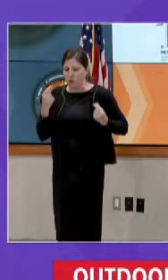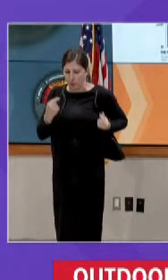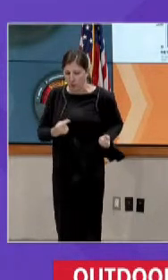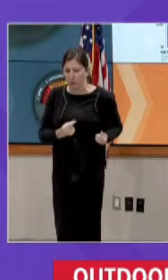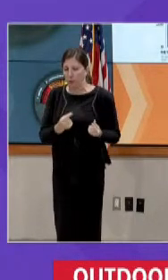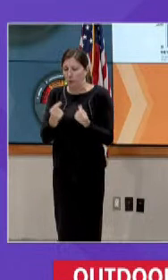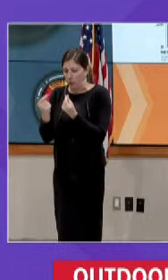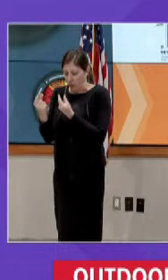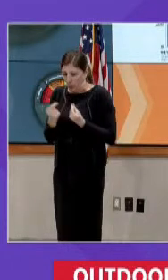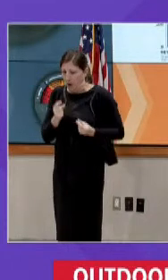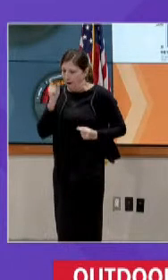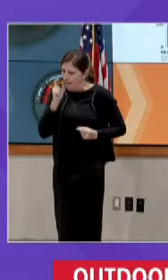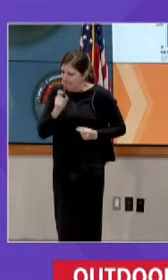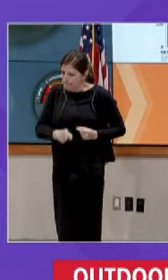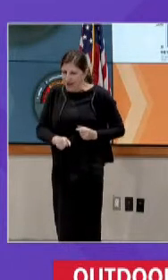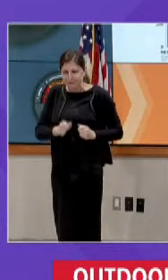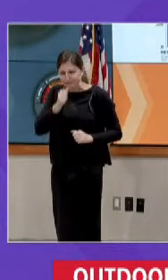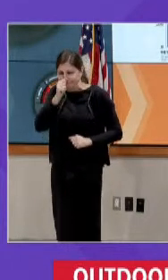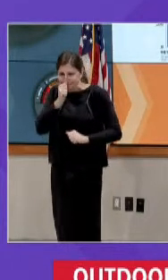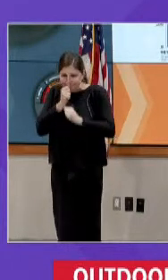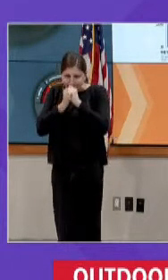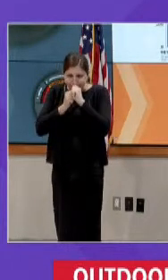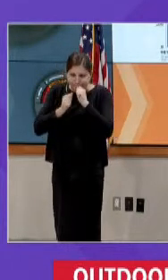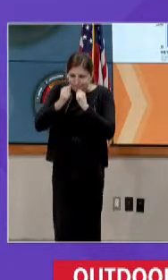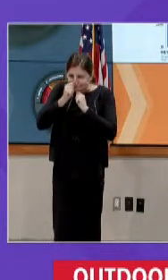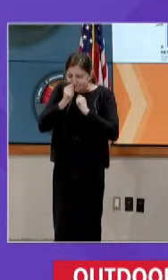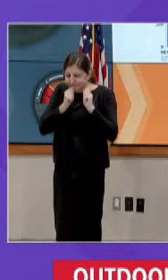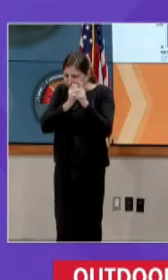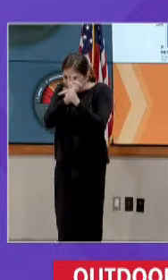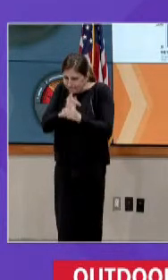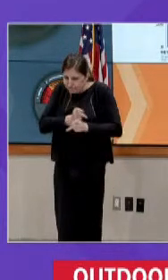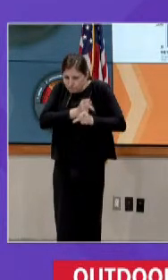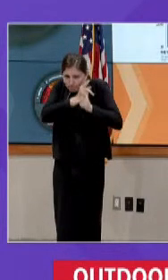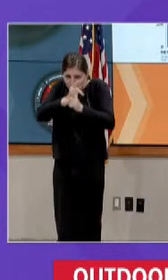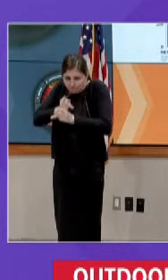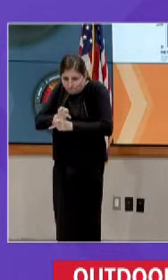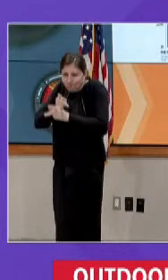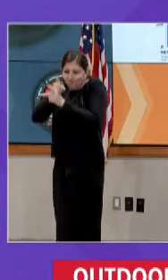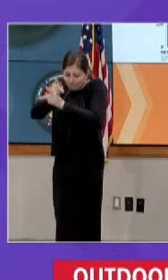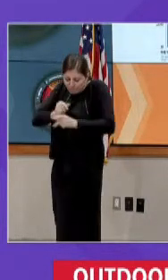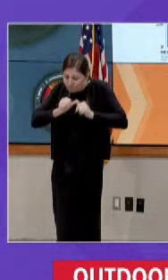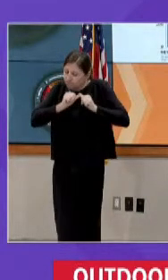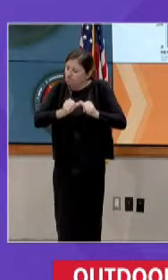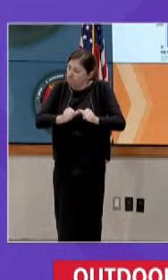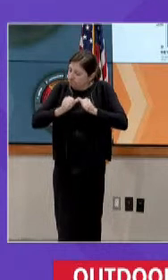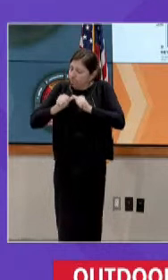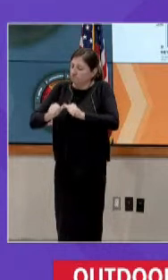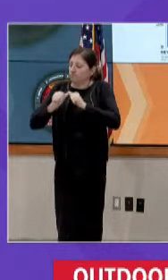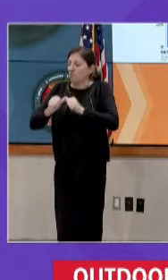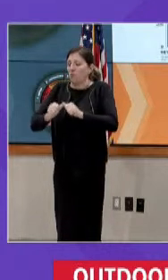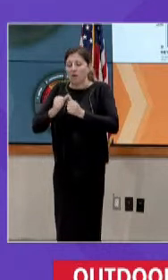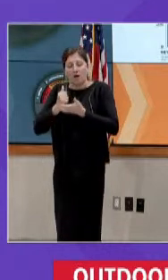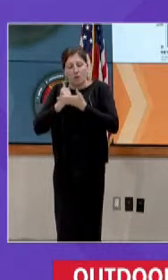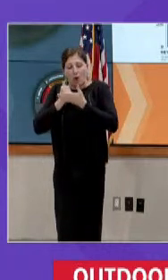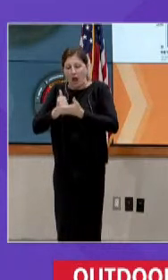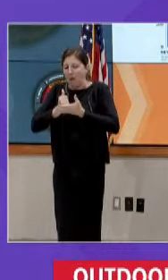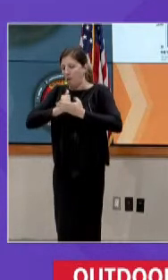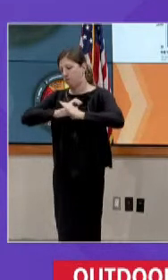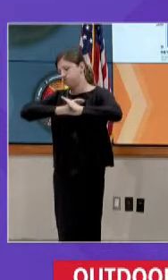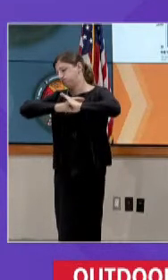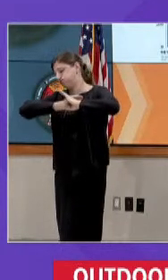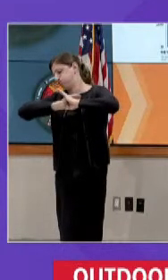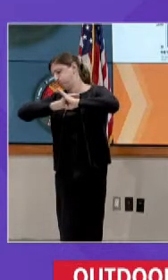and you have to be meticulous, and we have to do it continuous to help drive this